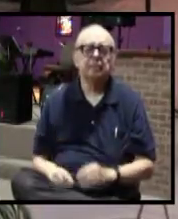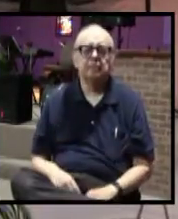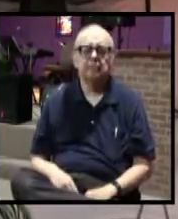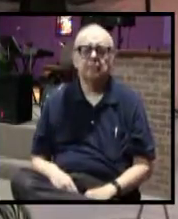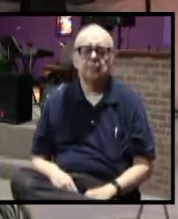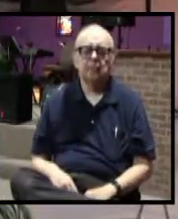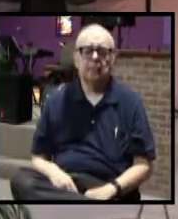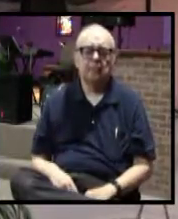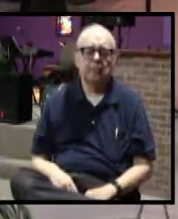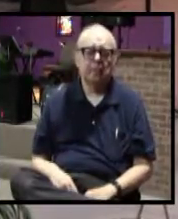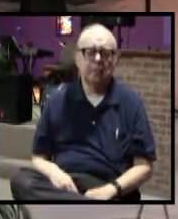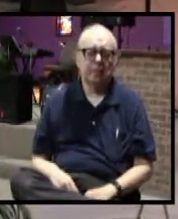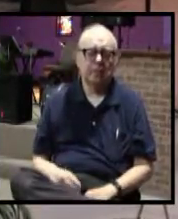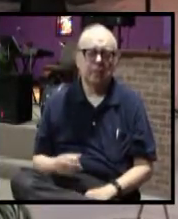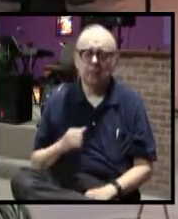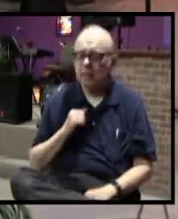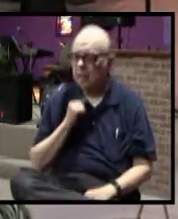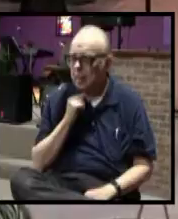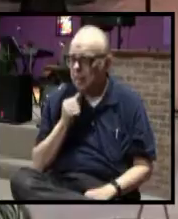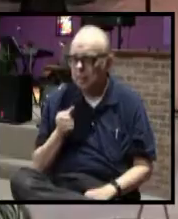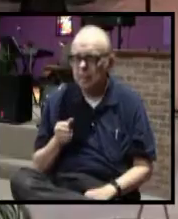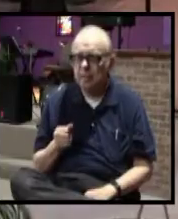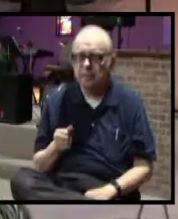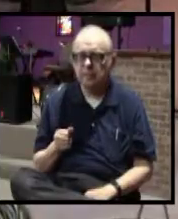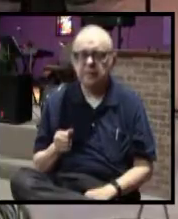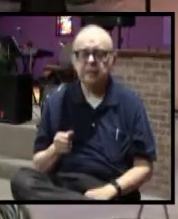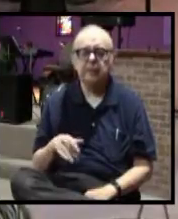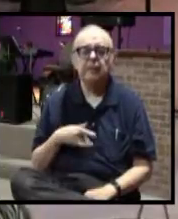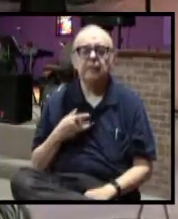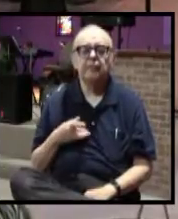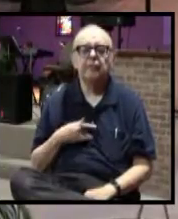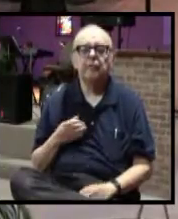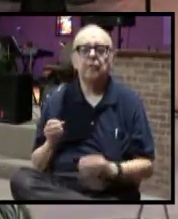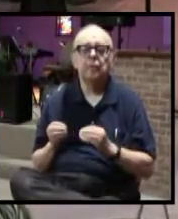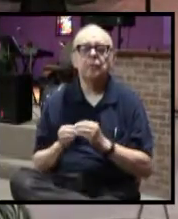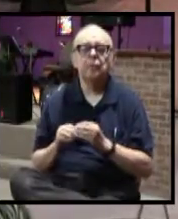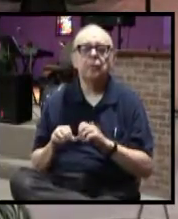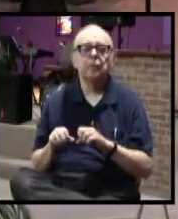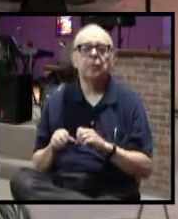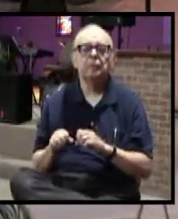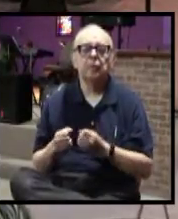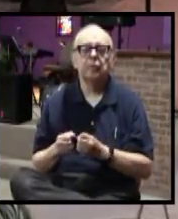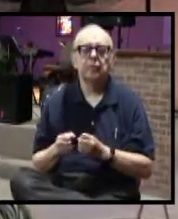mended. They don't need to be felt more broken.